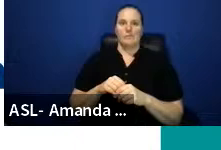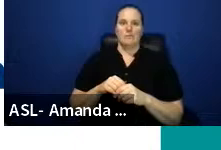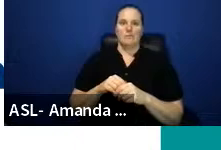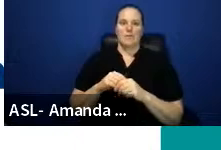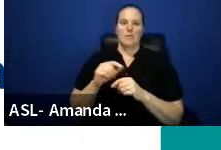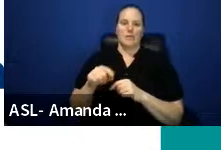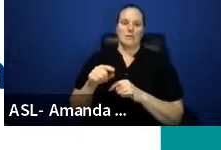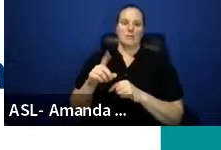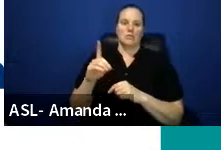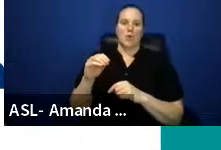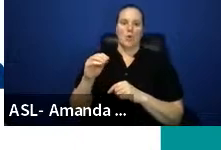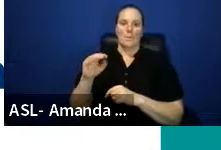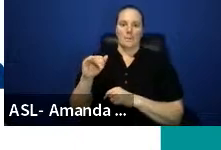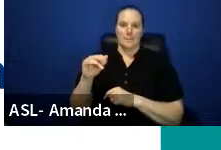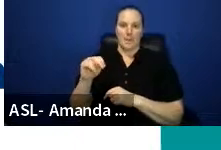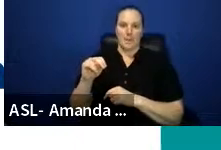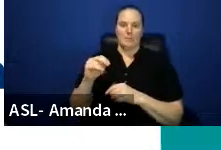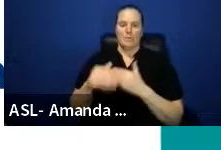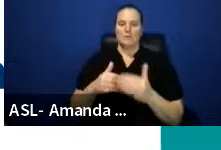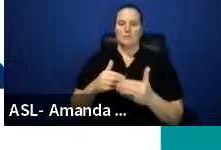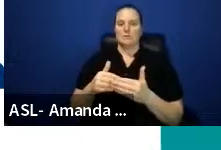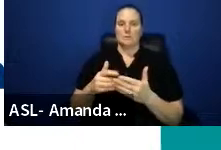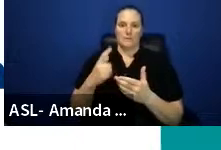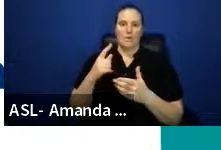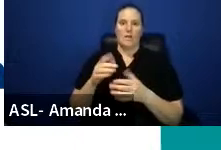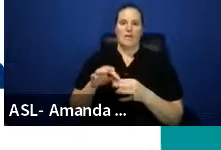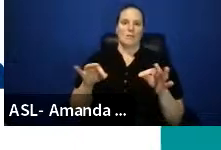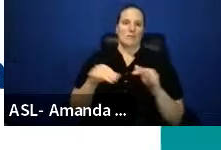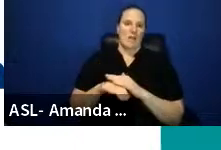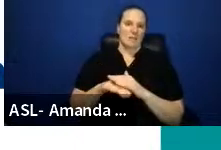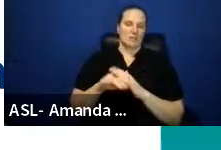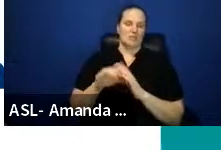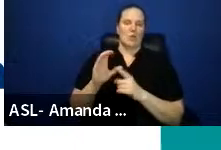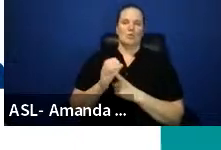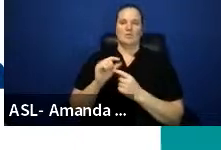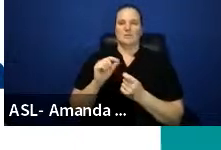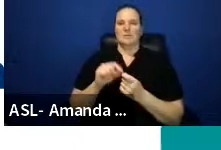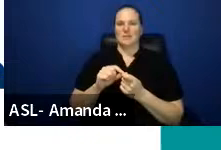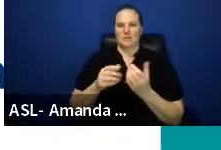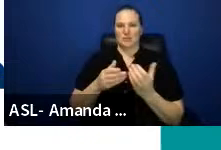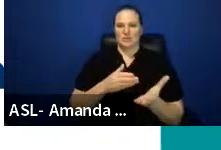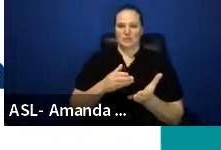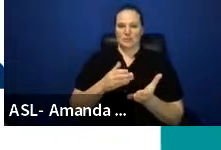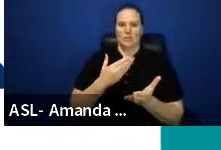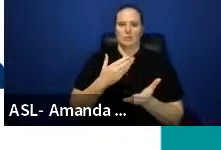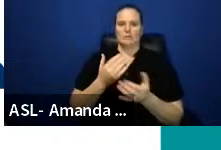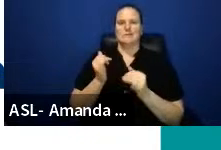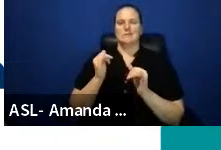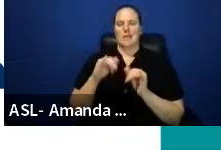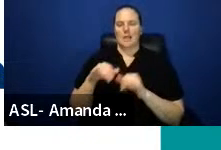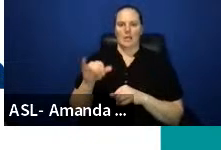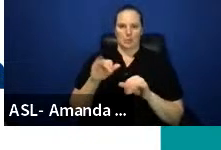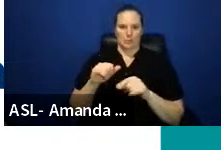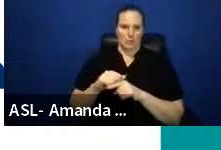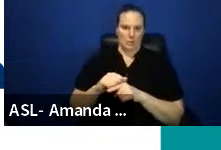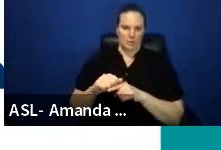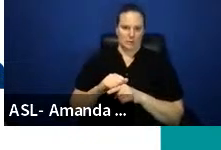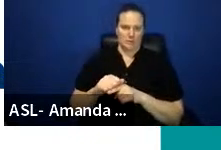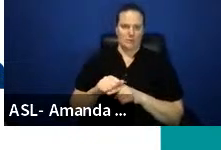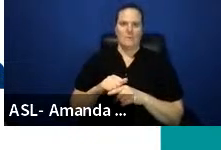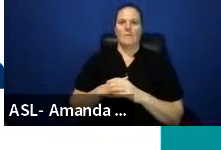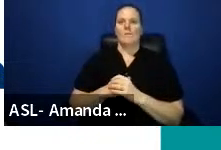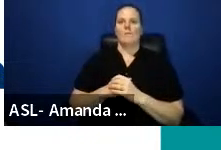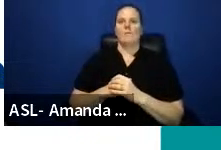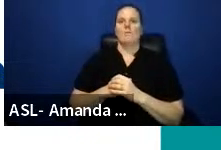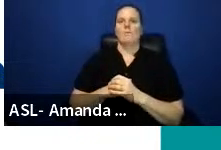there are considerations for language access, culturally specific services. Again, this is a very standard practice. Another is